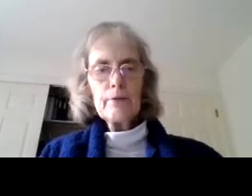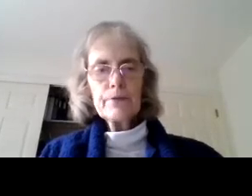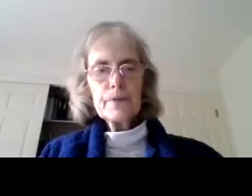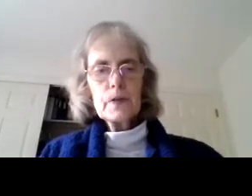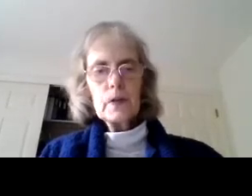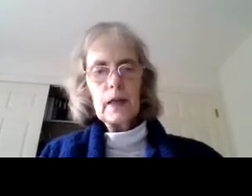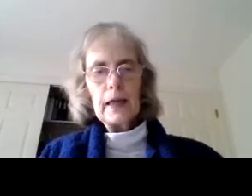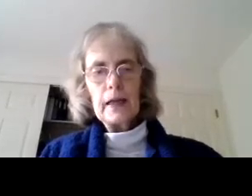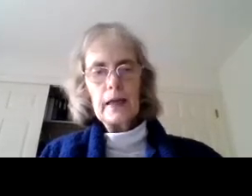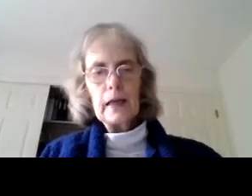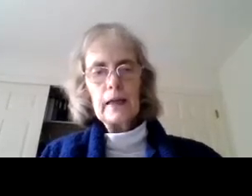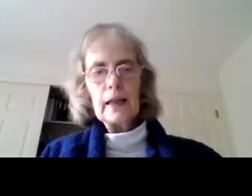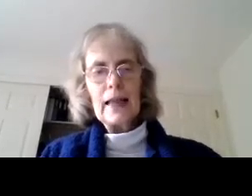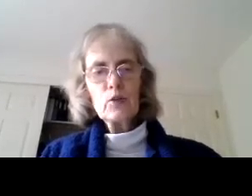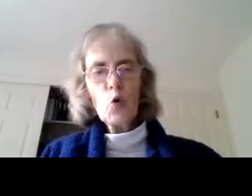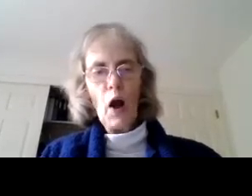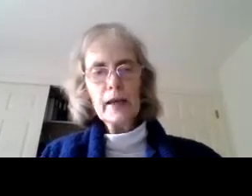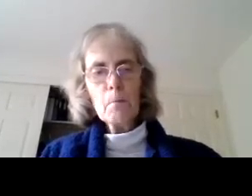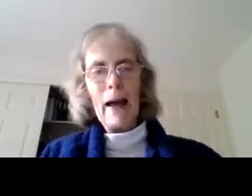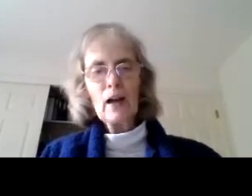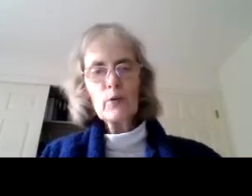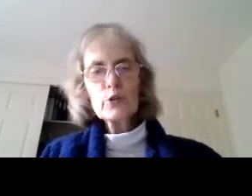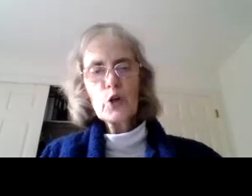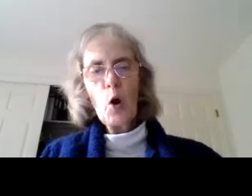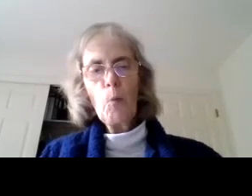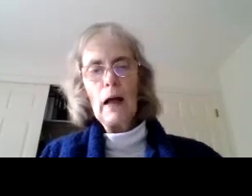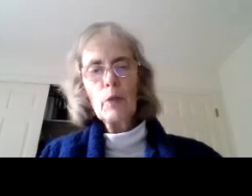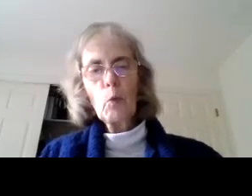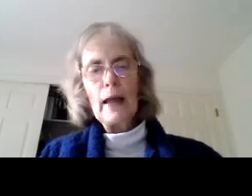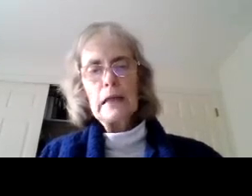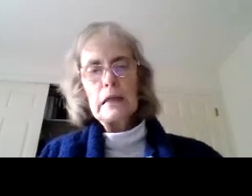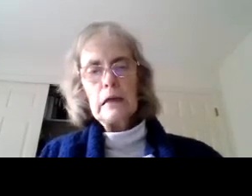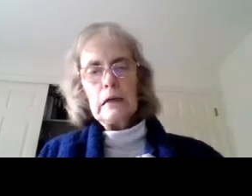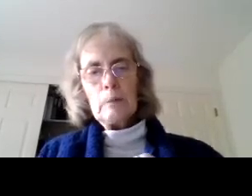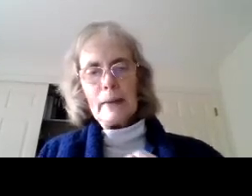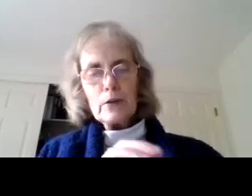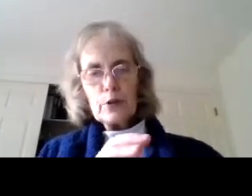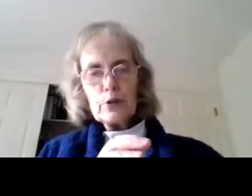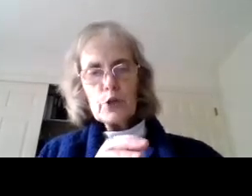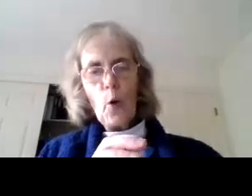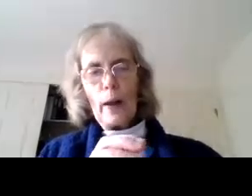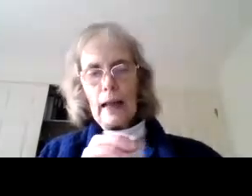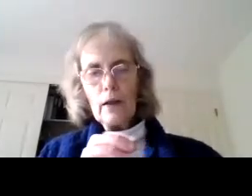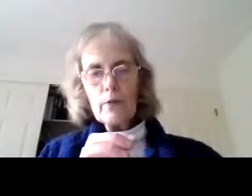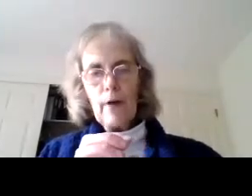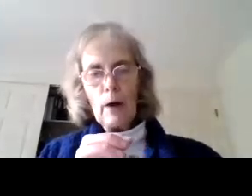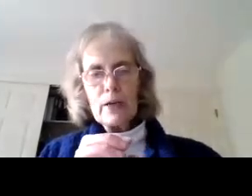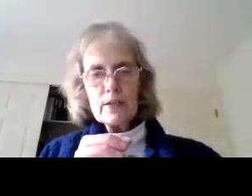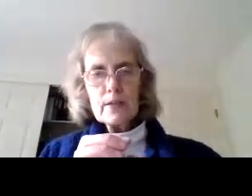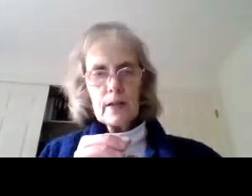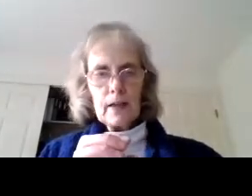the left and an electron microscope on the right, picture showing